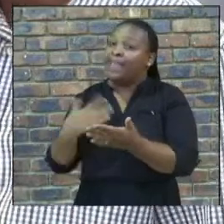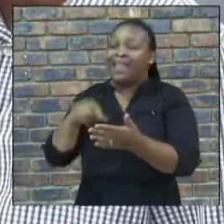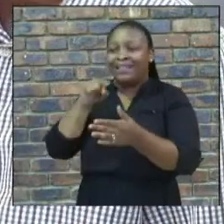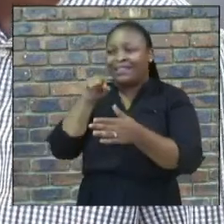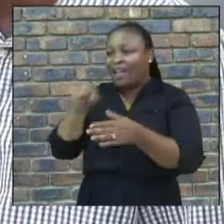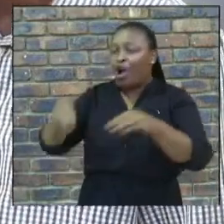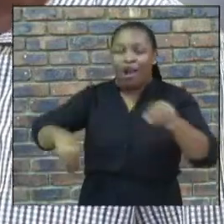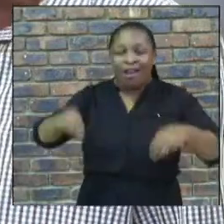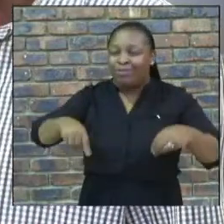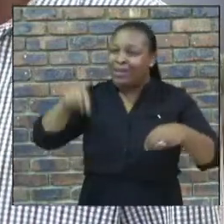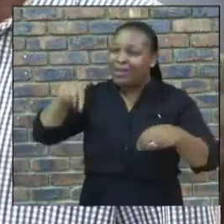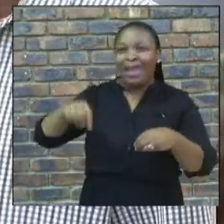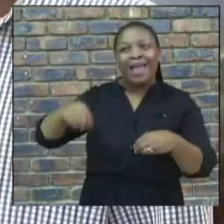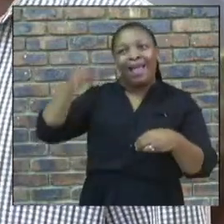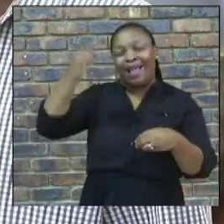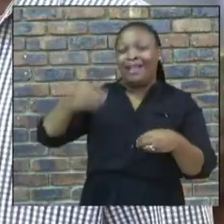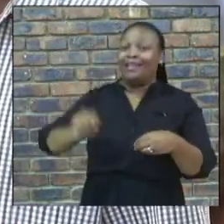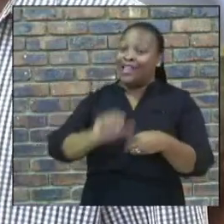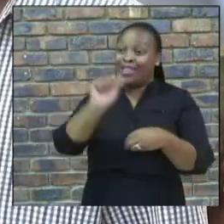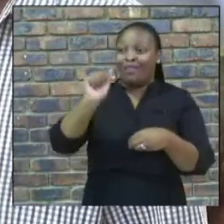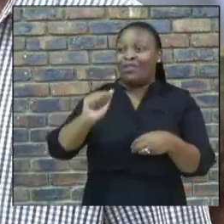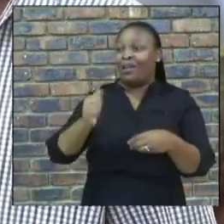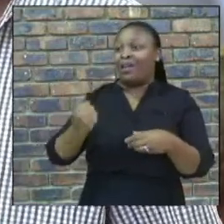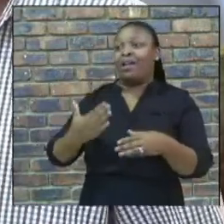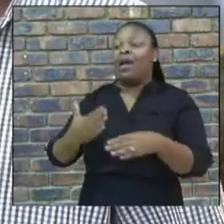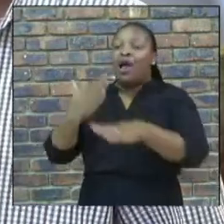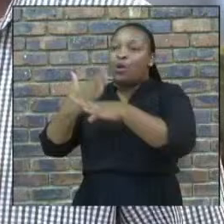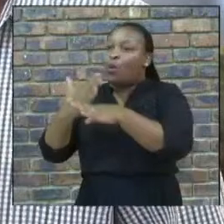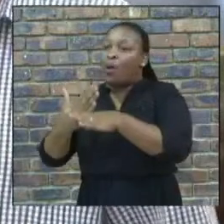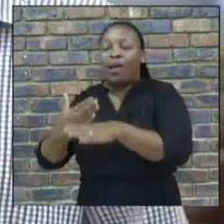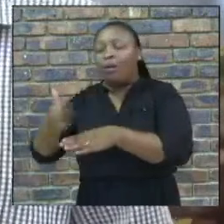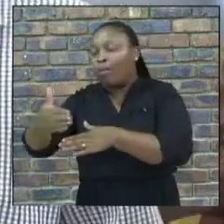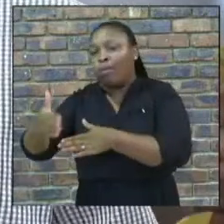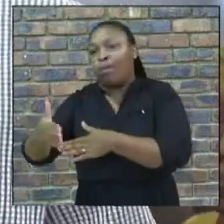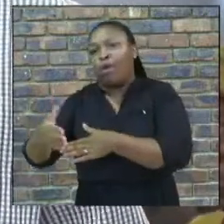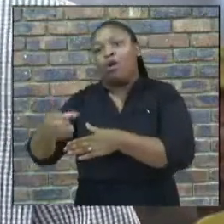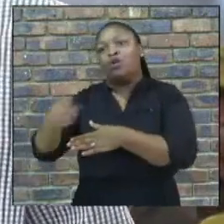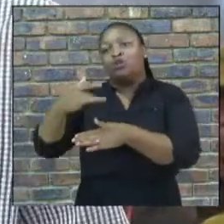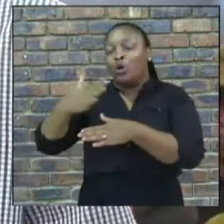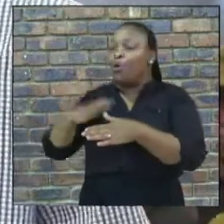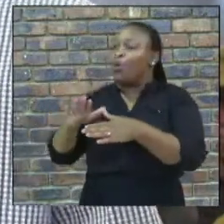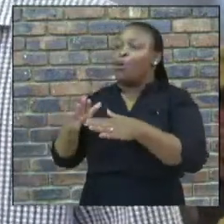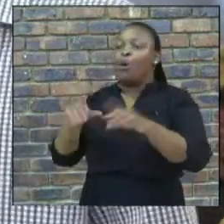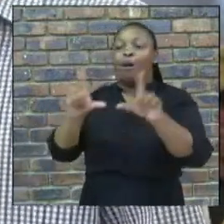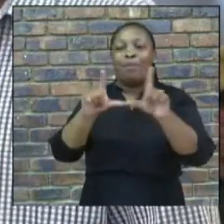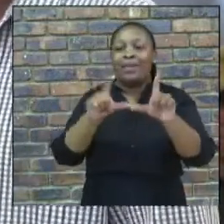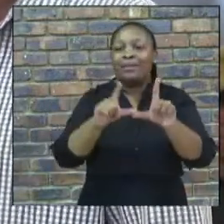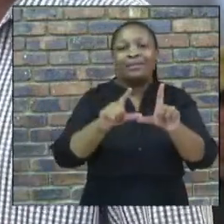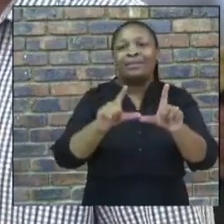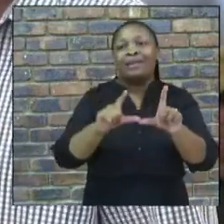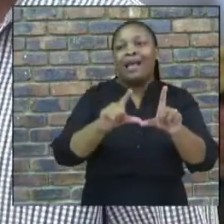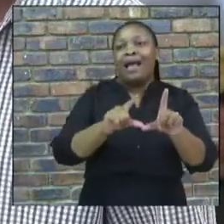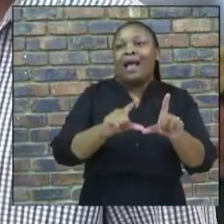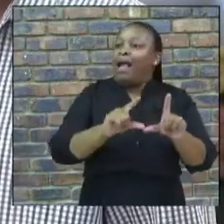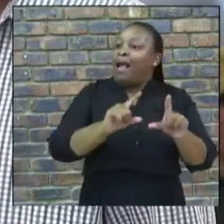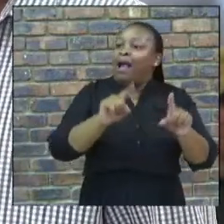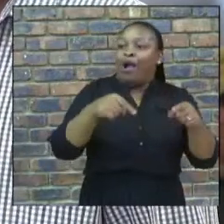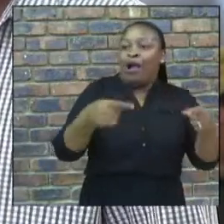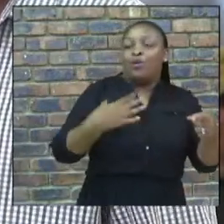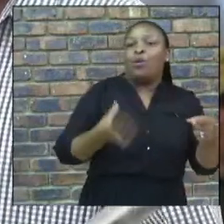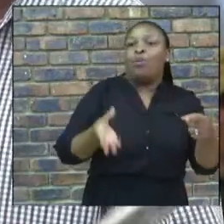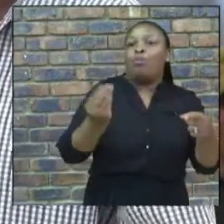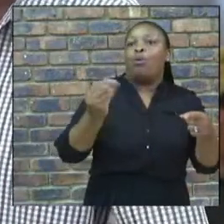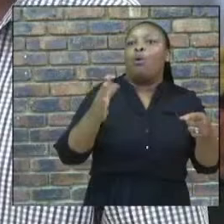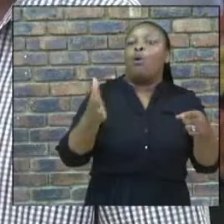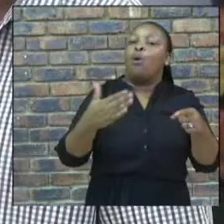So now abantu abaningi they won't have a permit yokusebenza because they don't have money